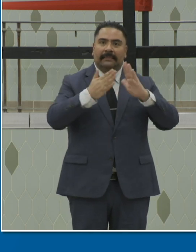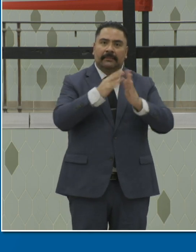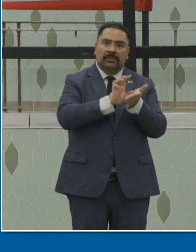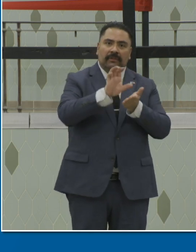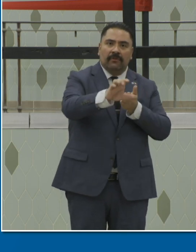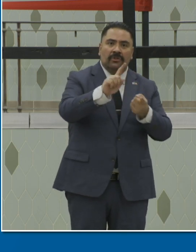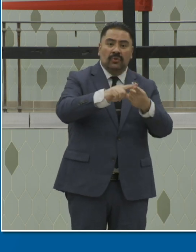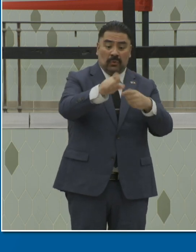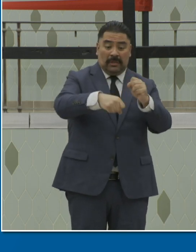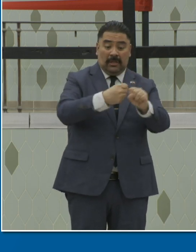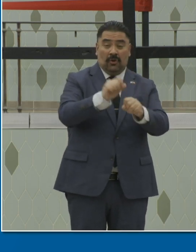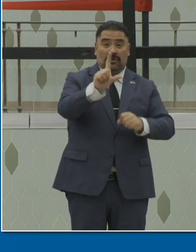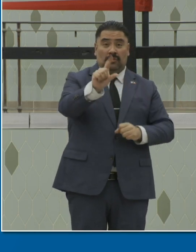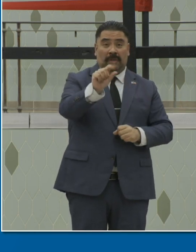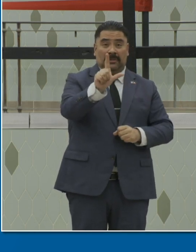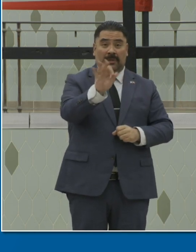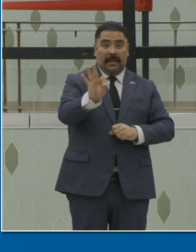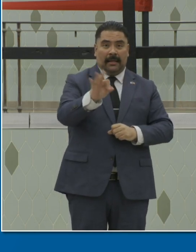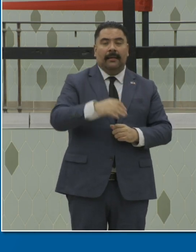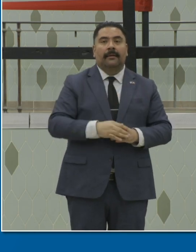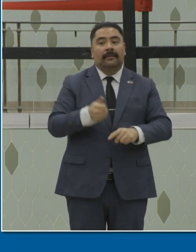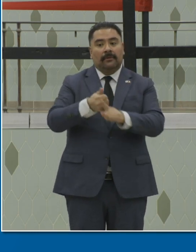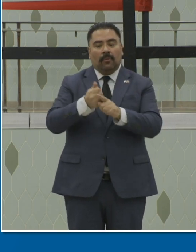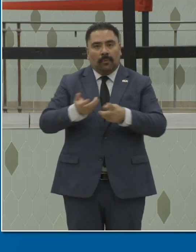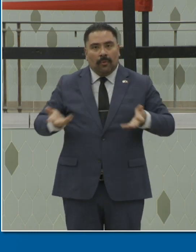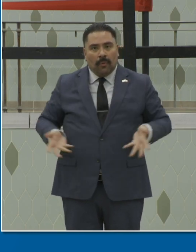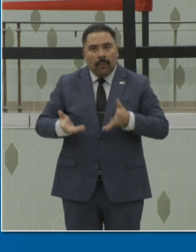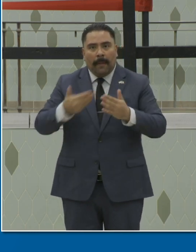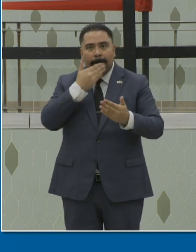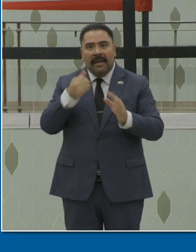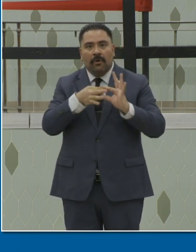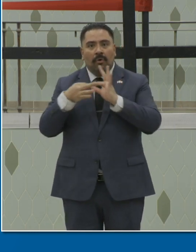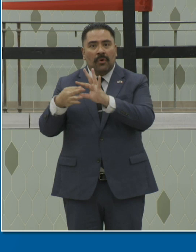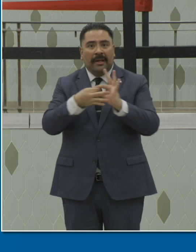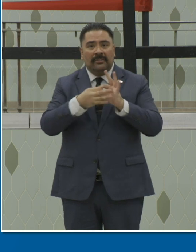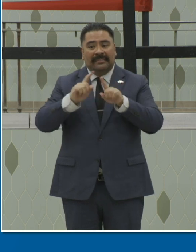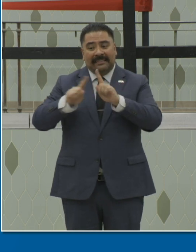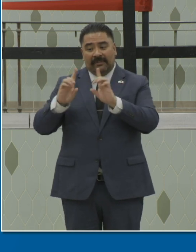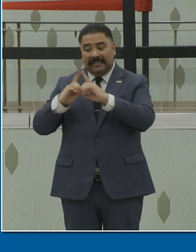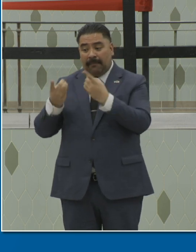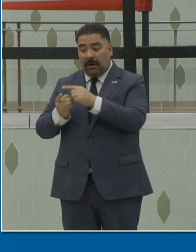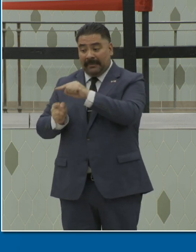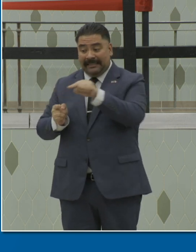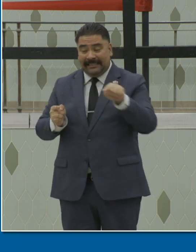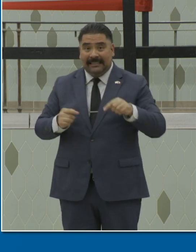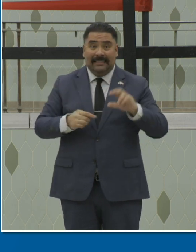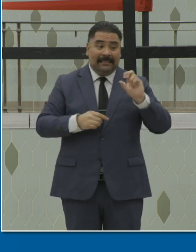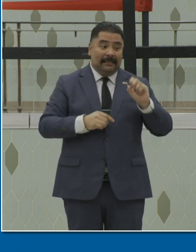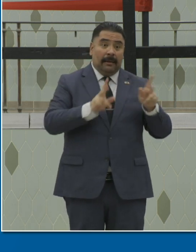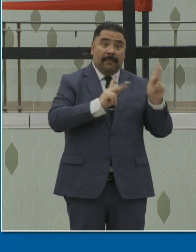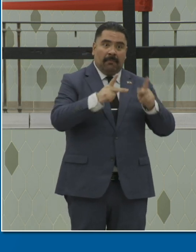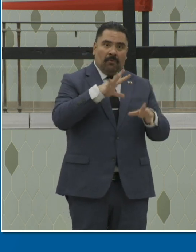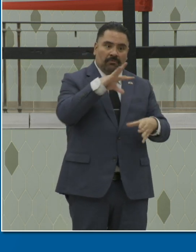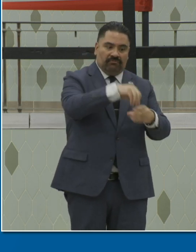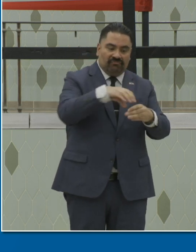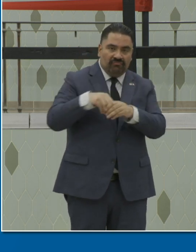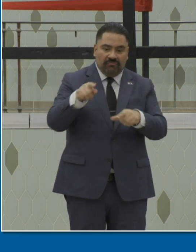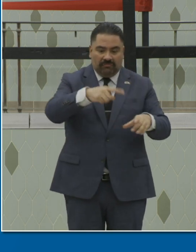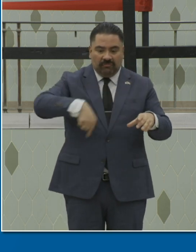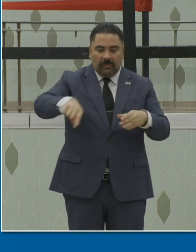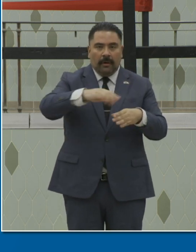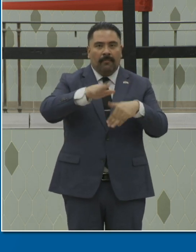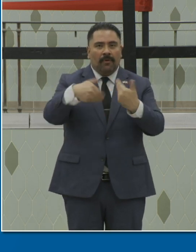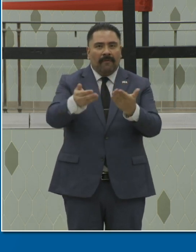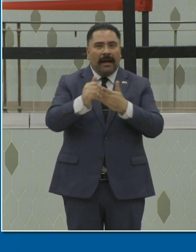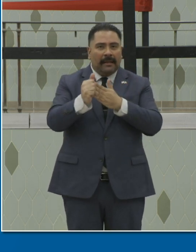through 2029. She will foster greater coordination among city departments with stakeholders across the city to provide leadership and